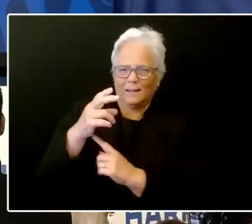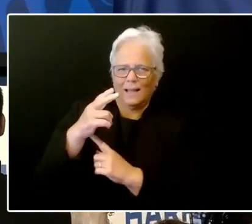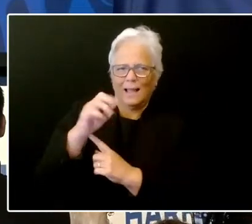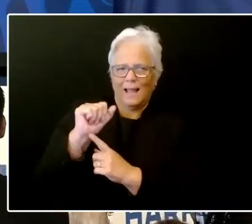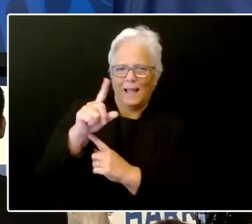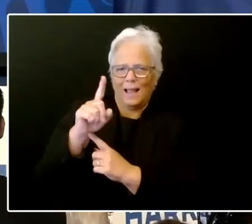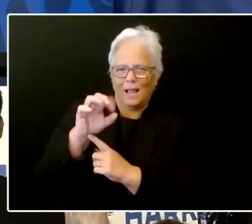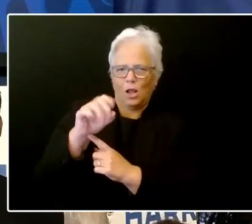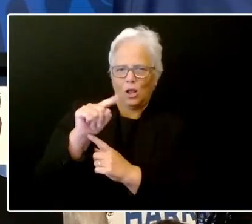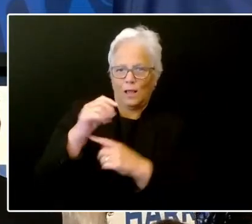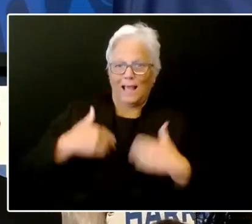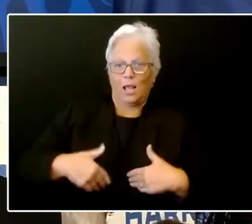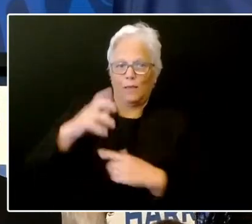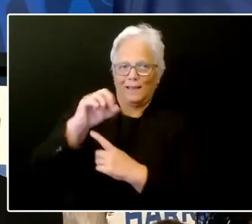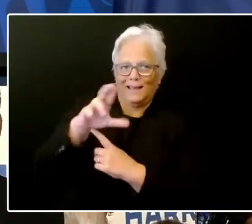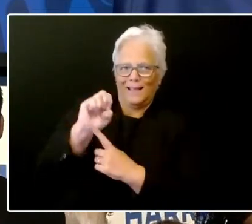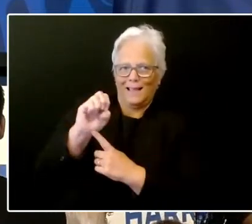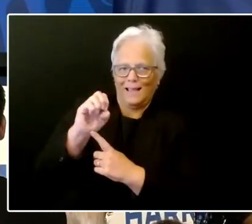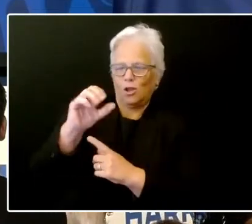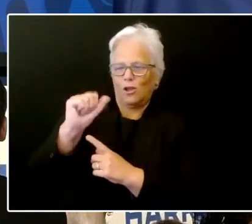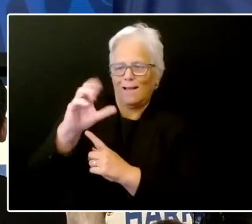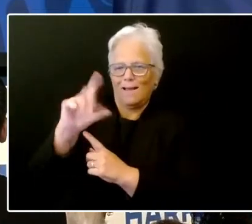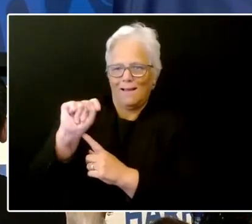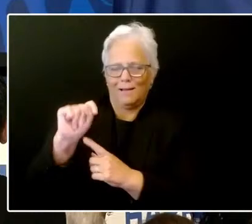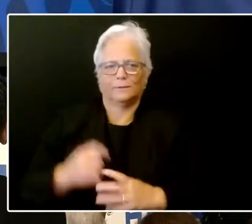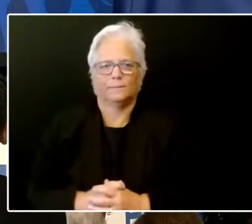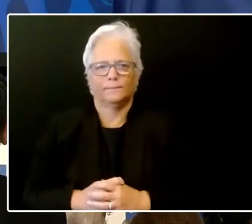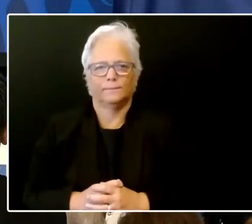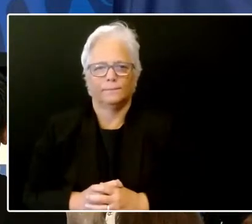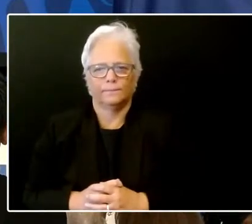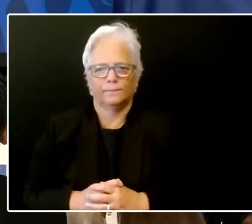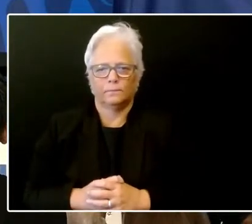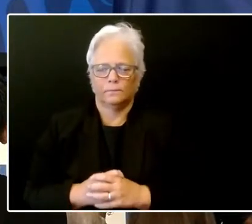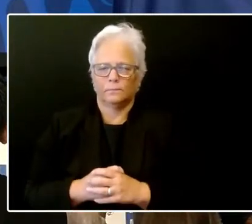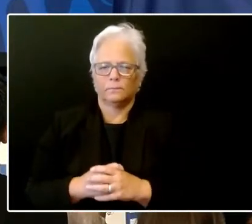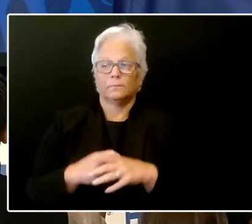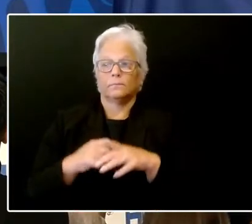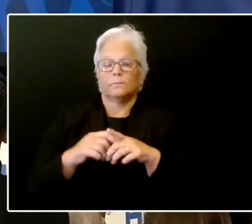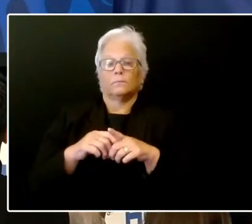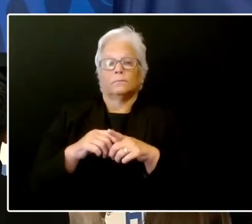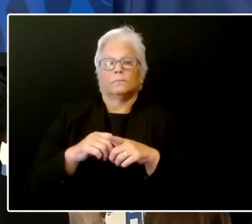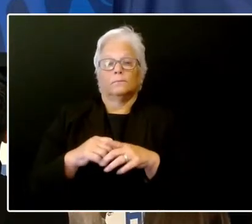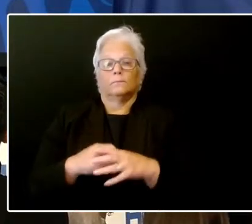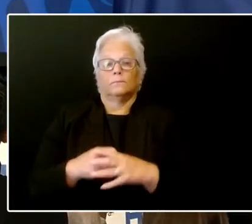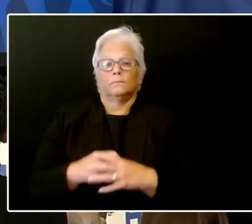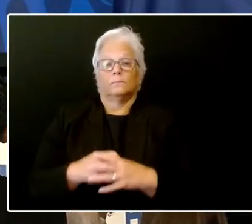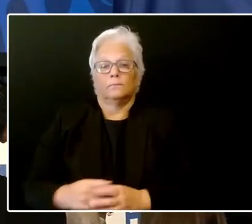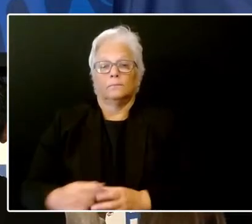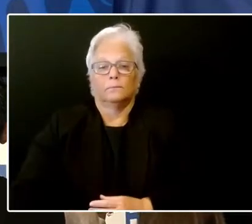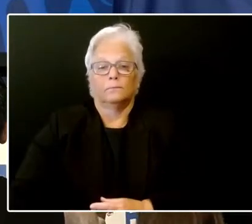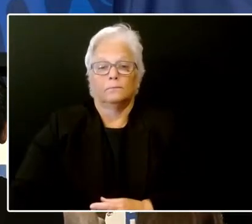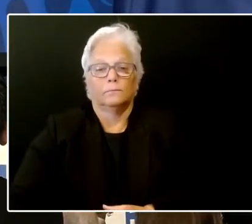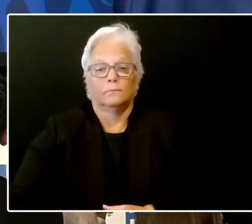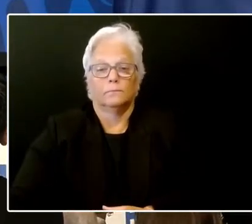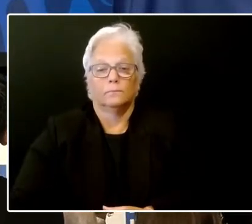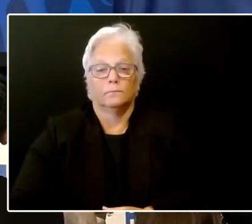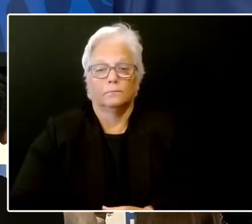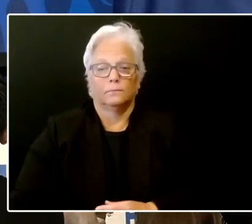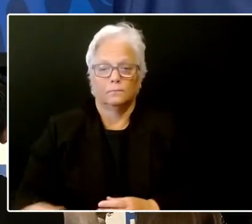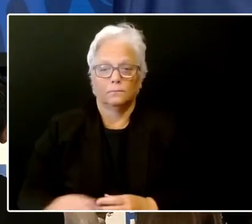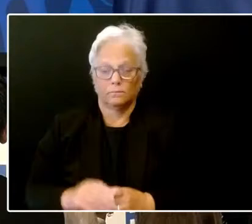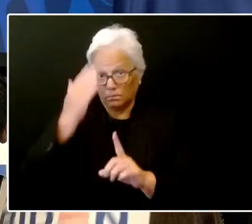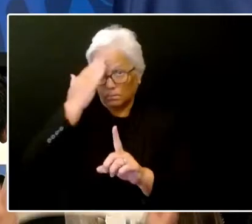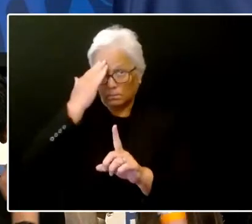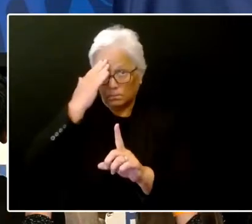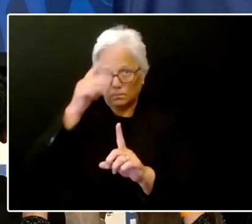Donald Trump said he was going to stand up to Big Pharma and lower the cost of prescription drugs. Instead, he